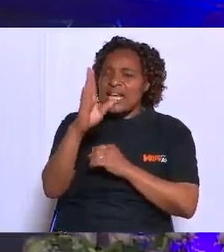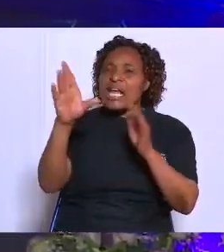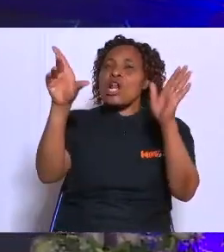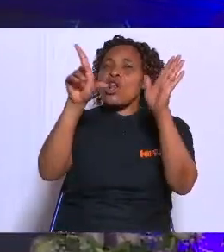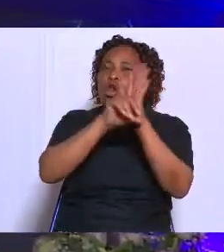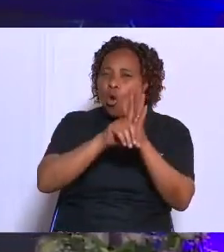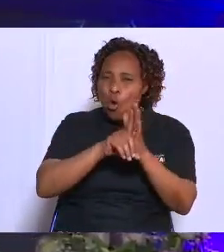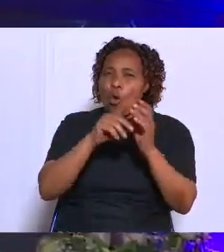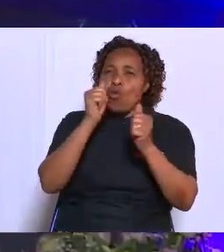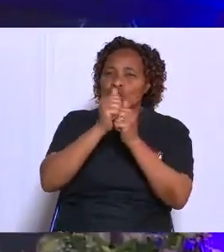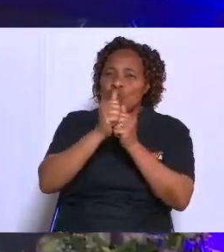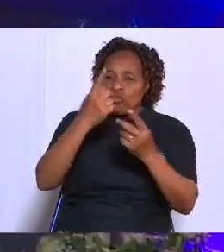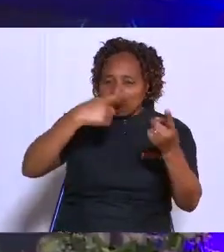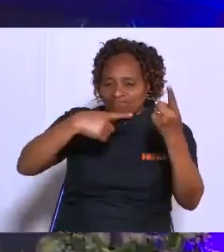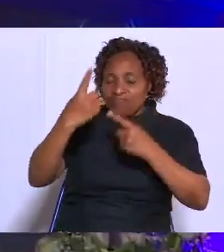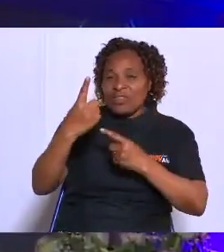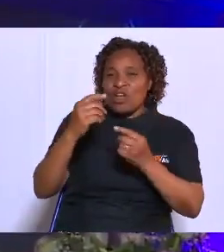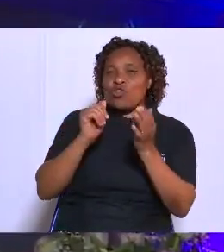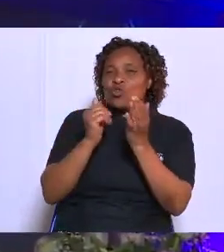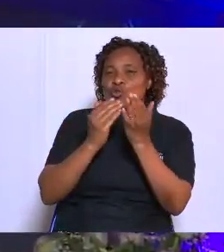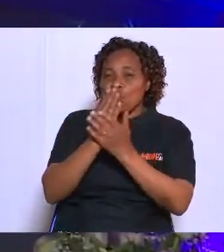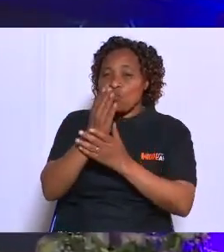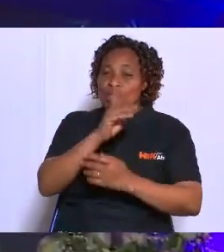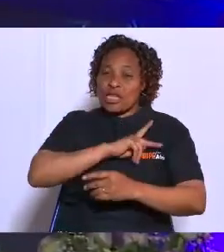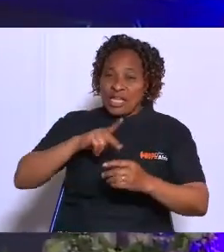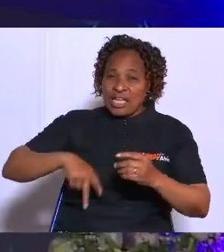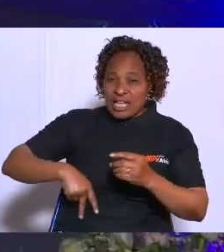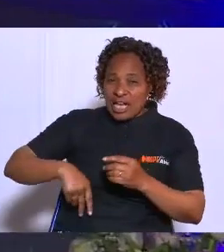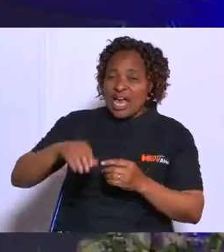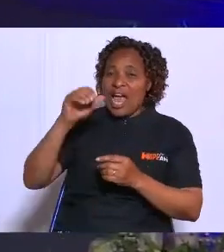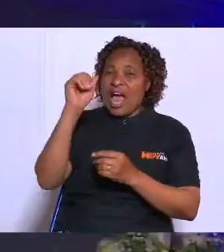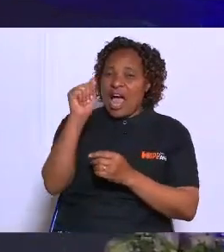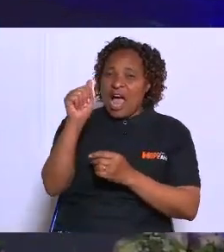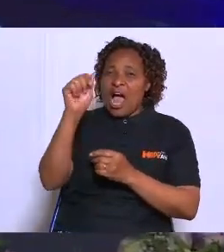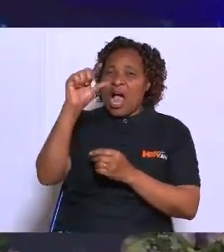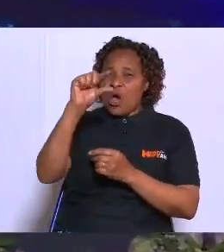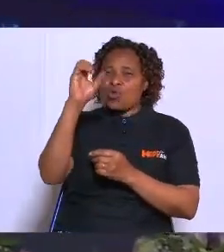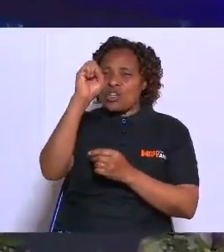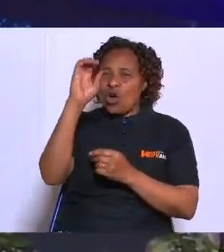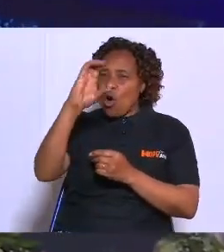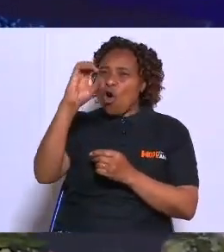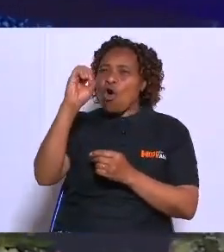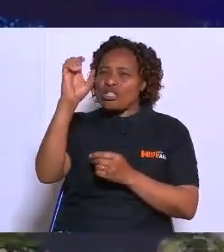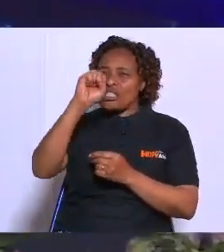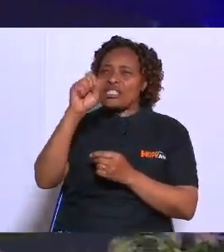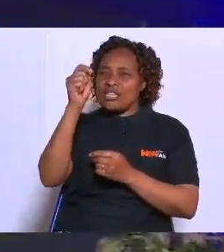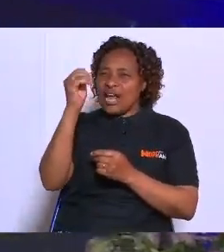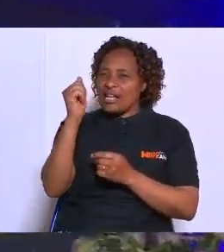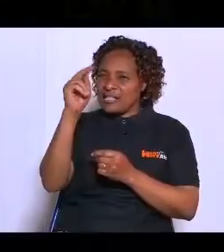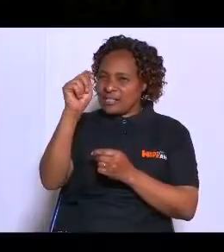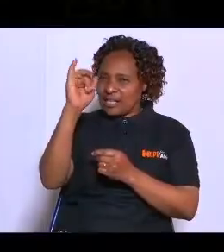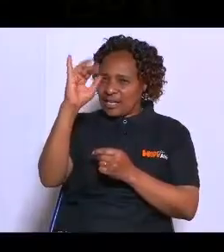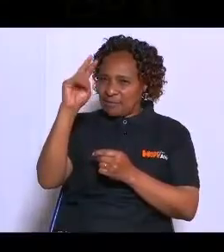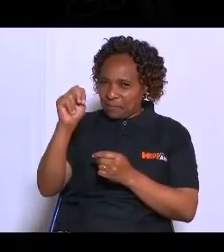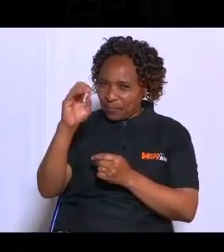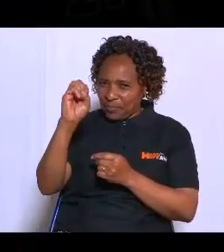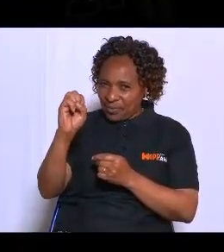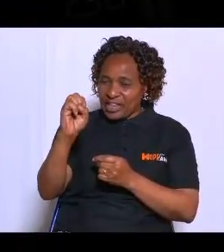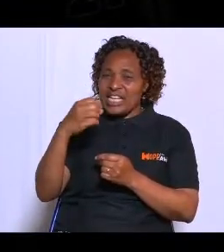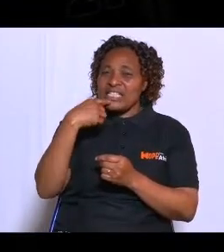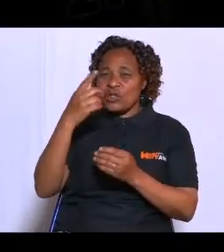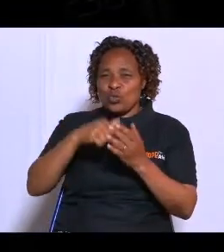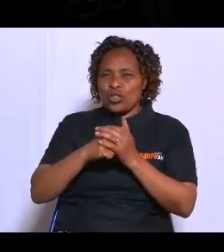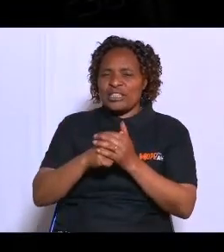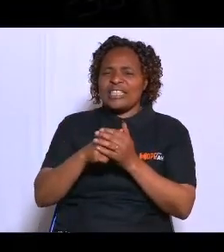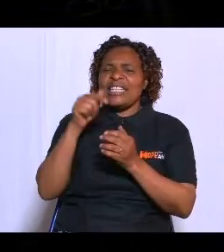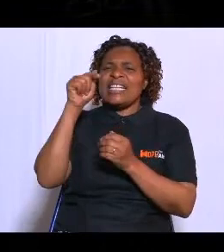by Pagan impreconstein who had now become a Christian in A.D 321 the 4th Century he says on the